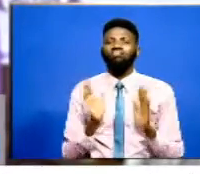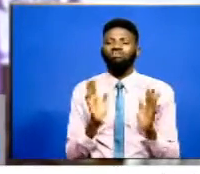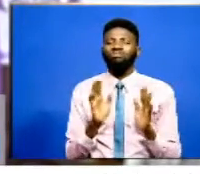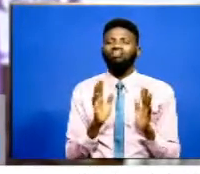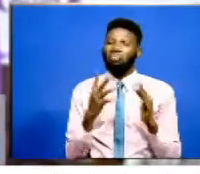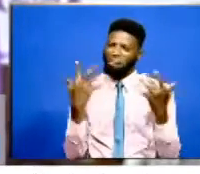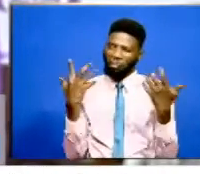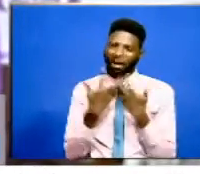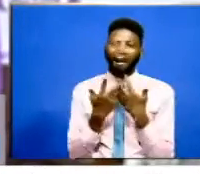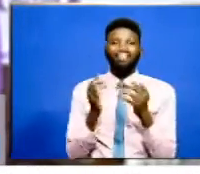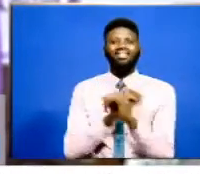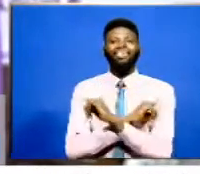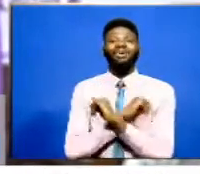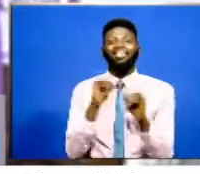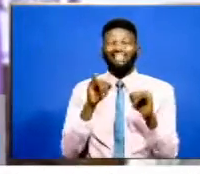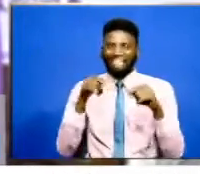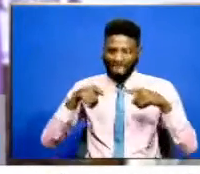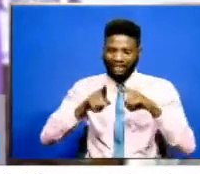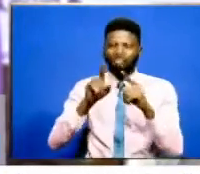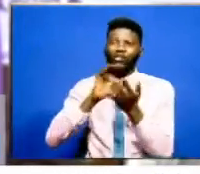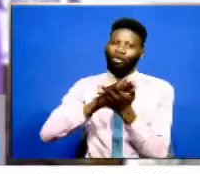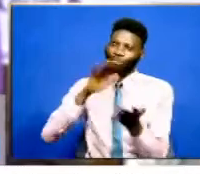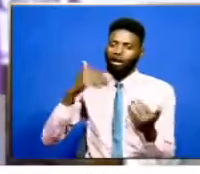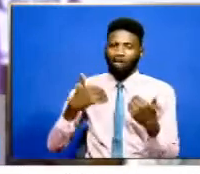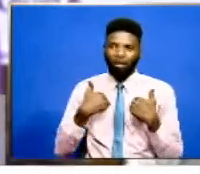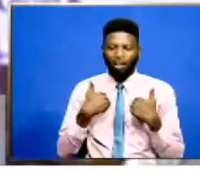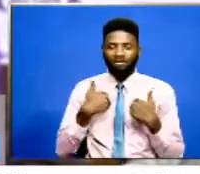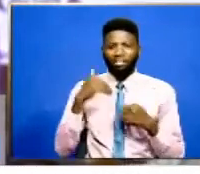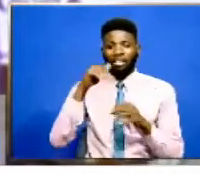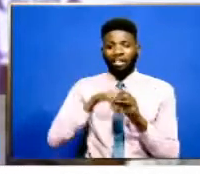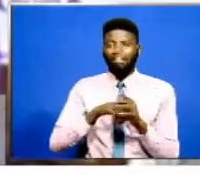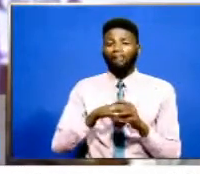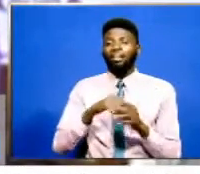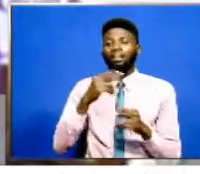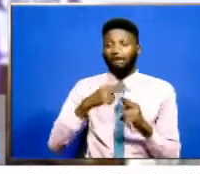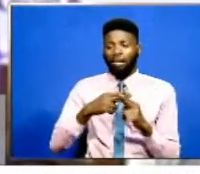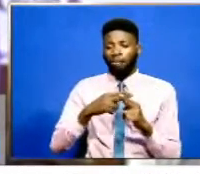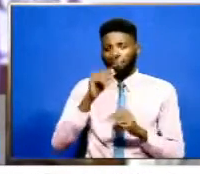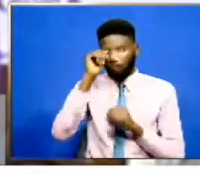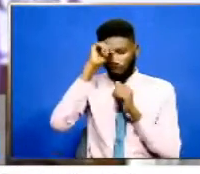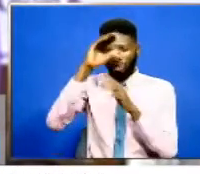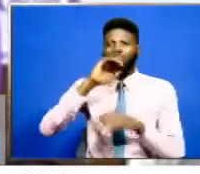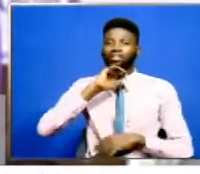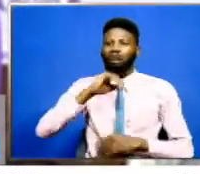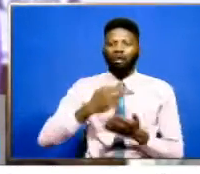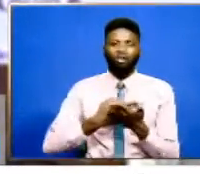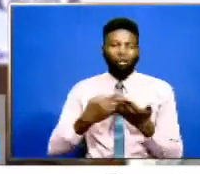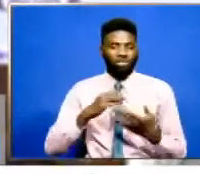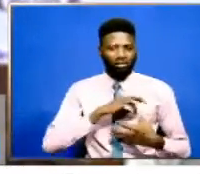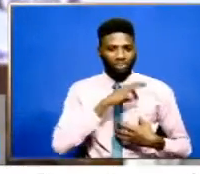splendor that is divine. In the name of the Father, and of the Son, and of the Holy Spirit.